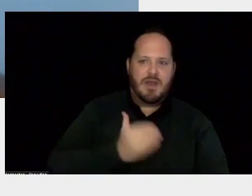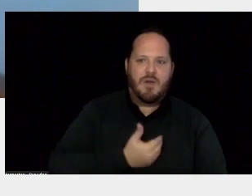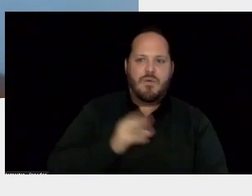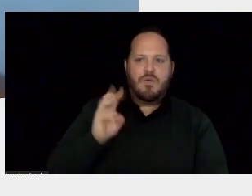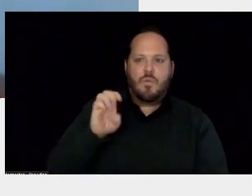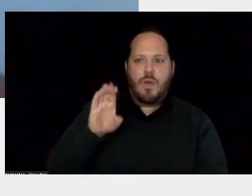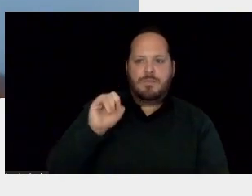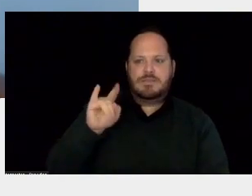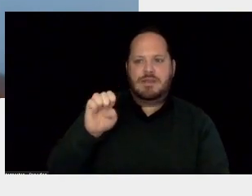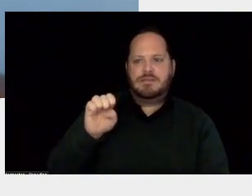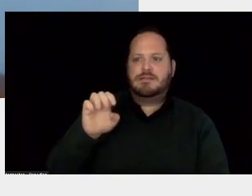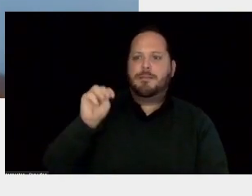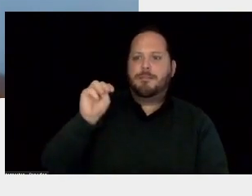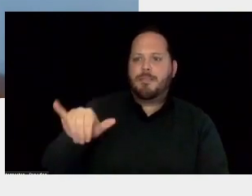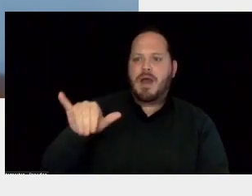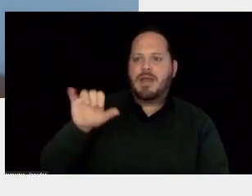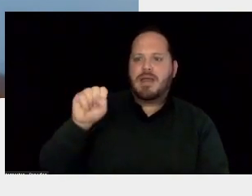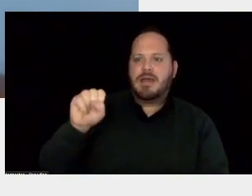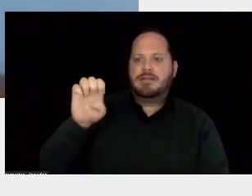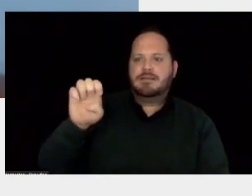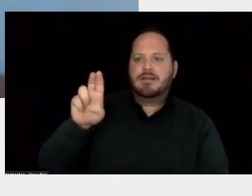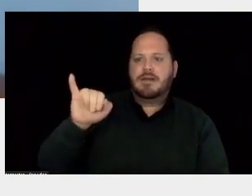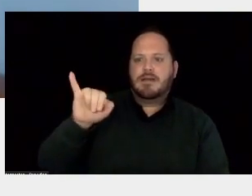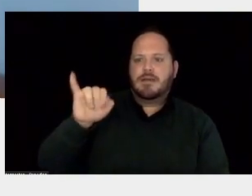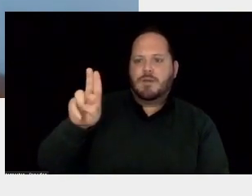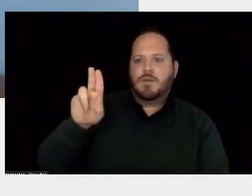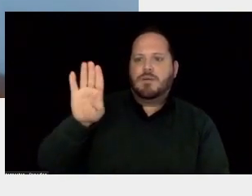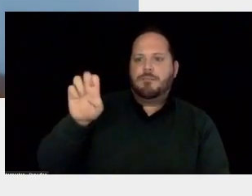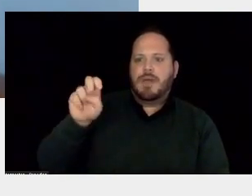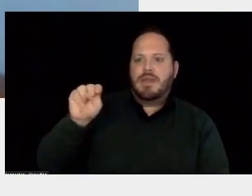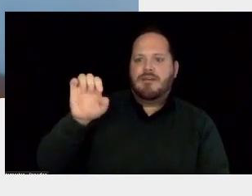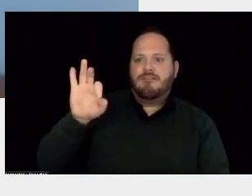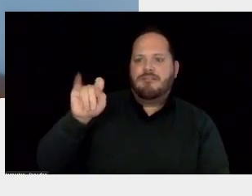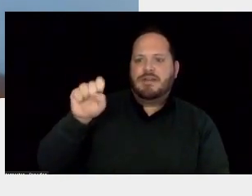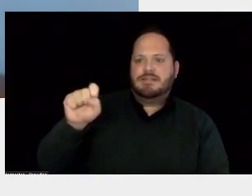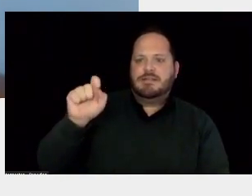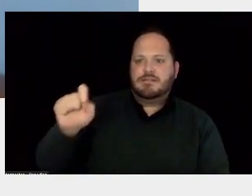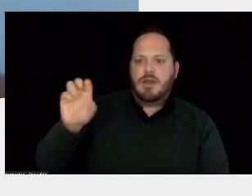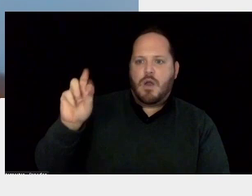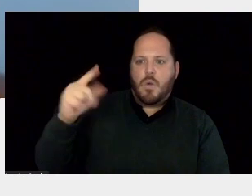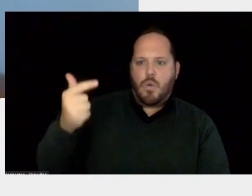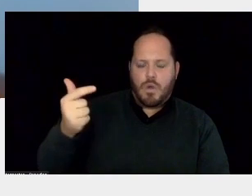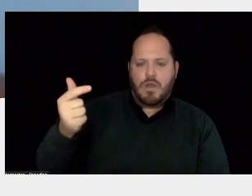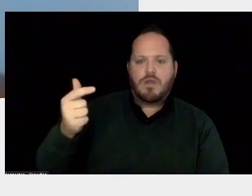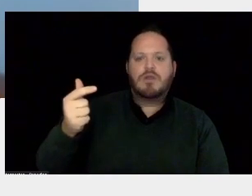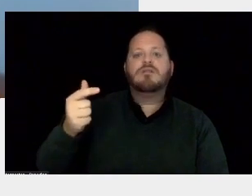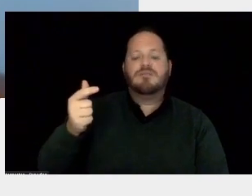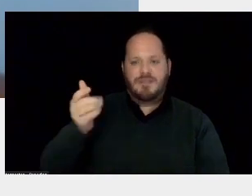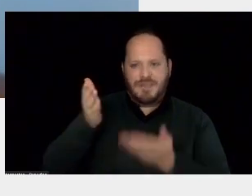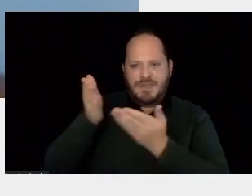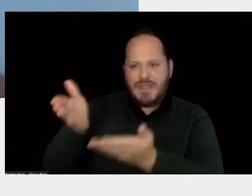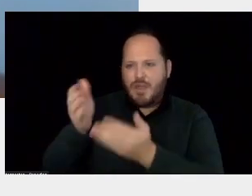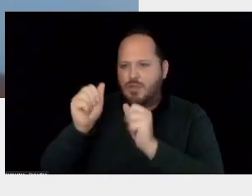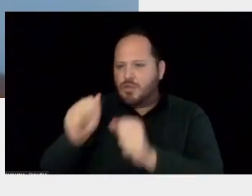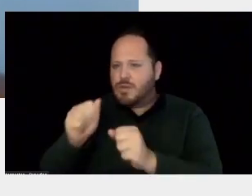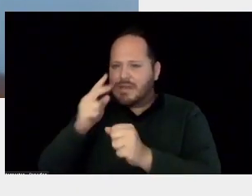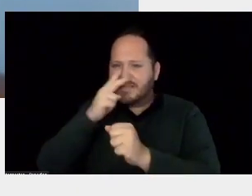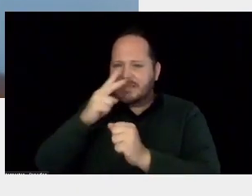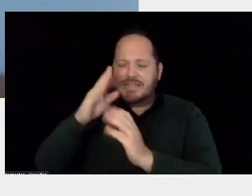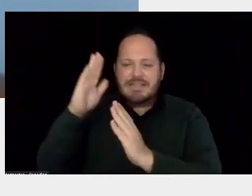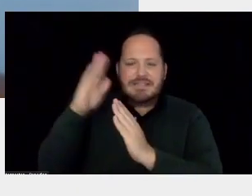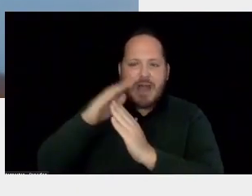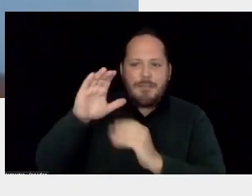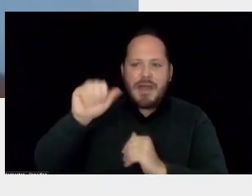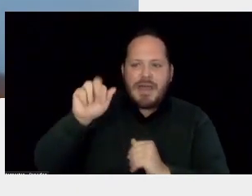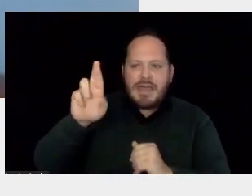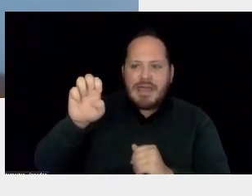myseiubenefits.org, for the most up-to-date information. From there, you can click on that rotating banner we saw earlier, get top caregiver